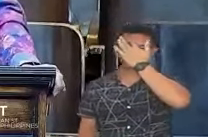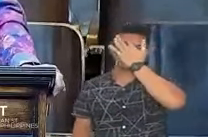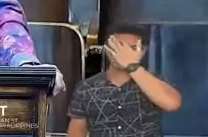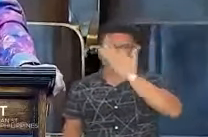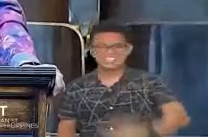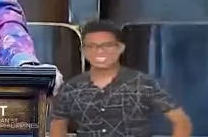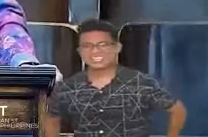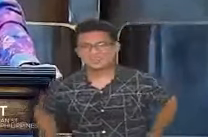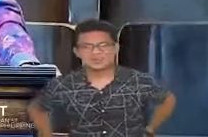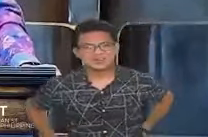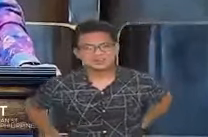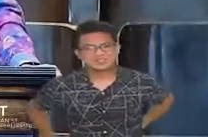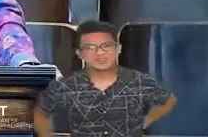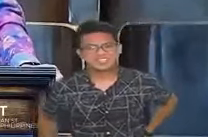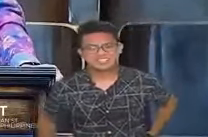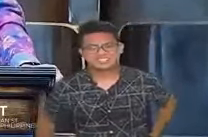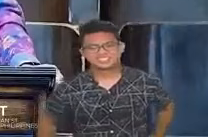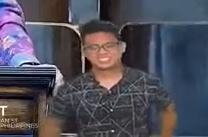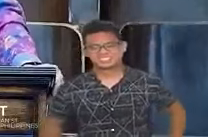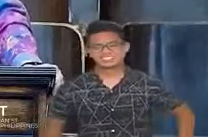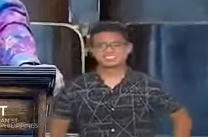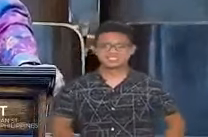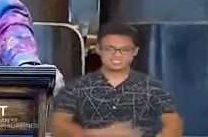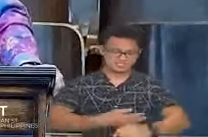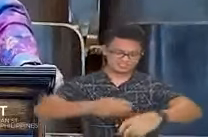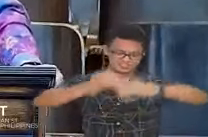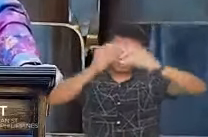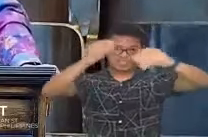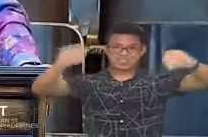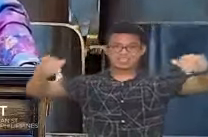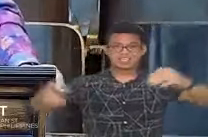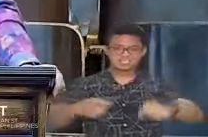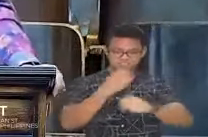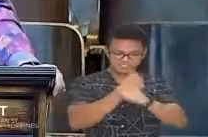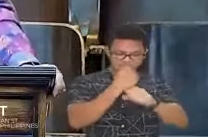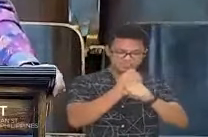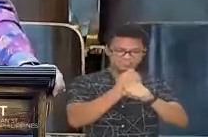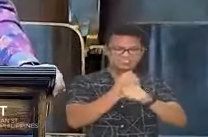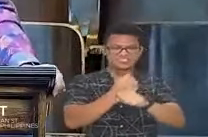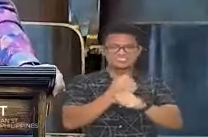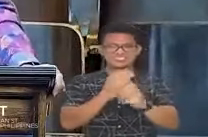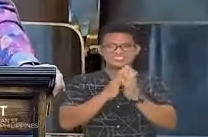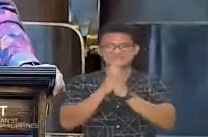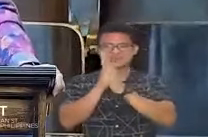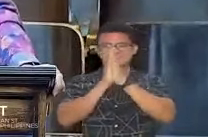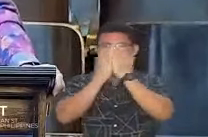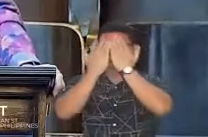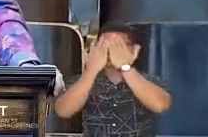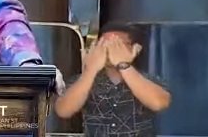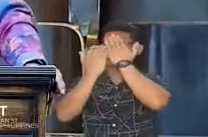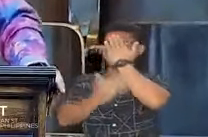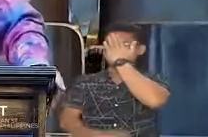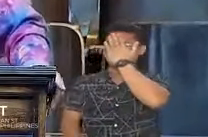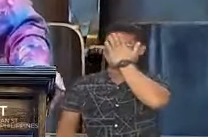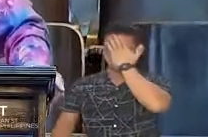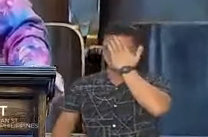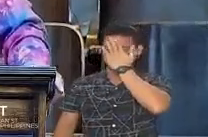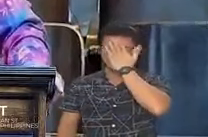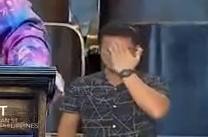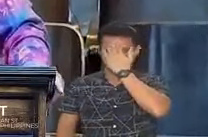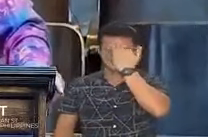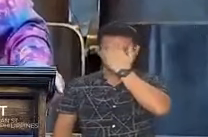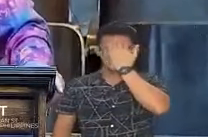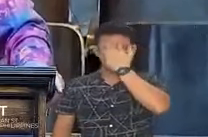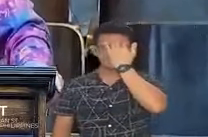Sacrifice. Dust. Stone. Trench. Fire.